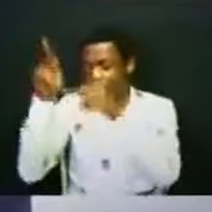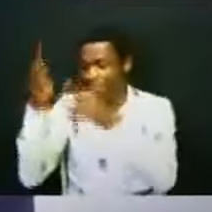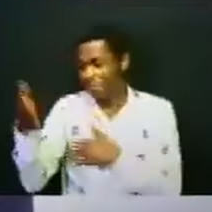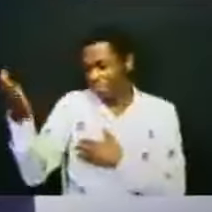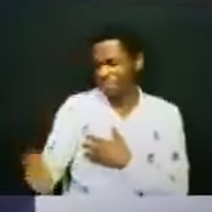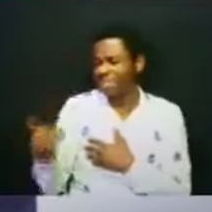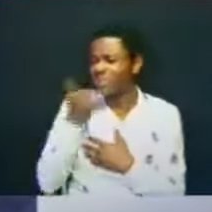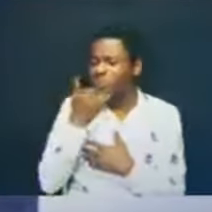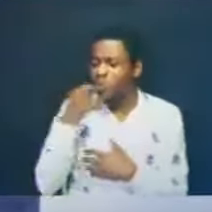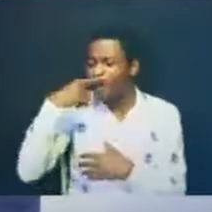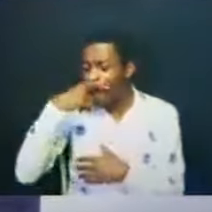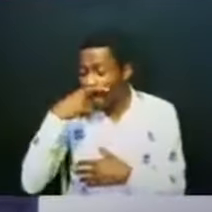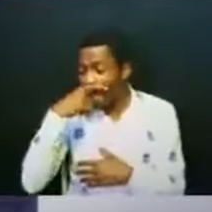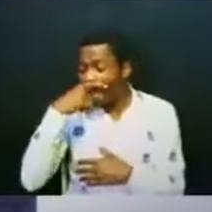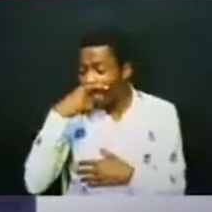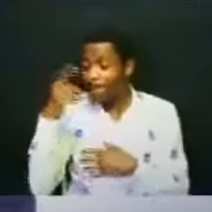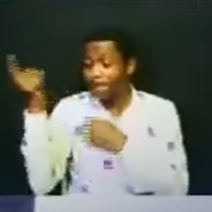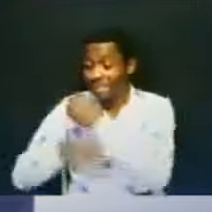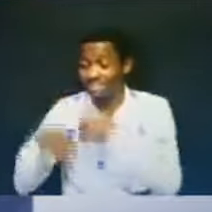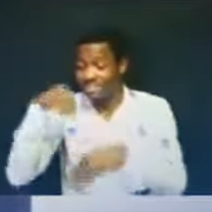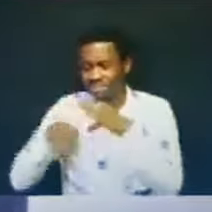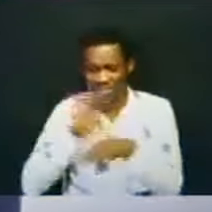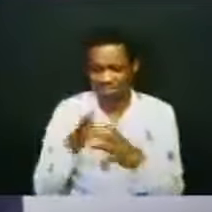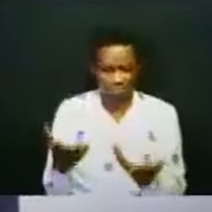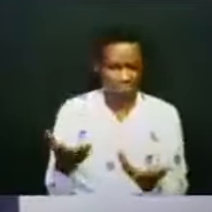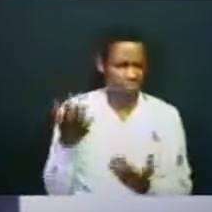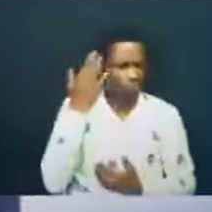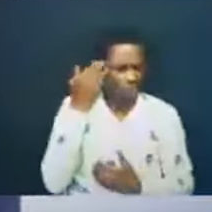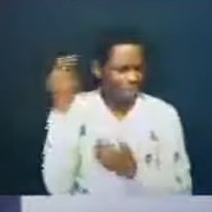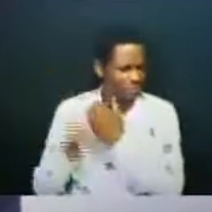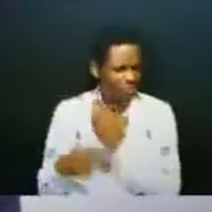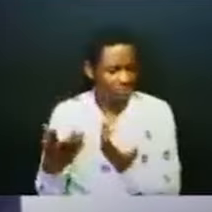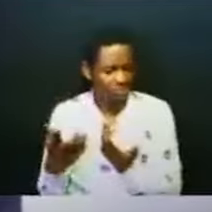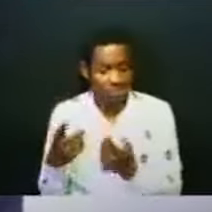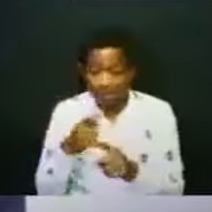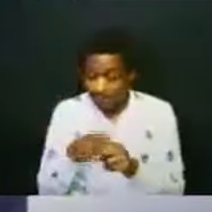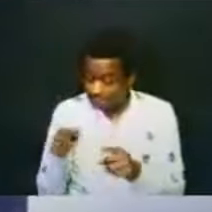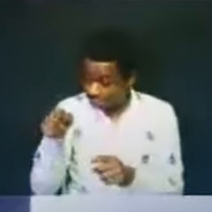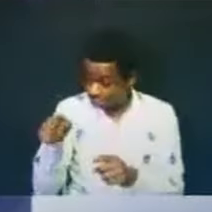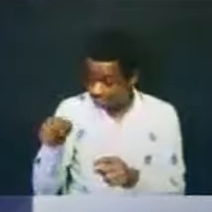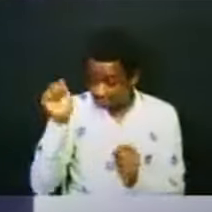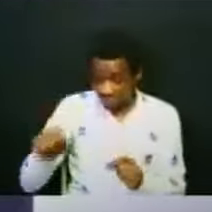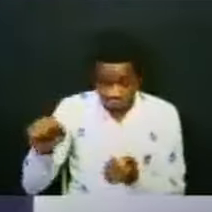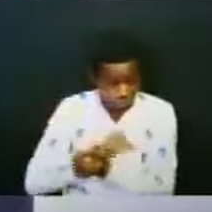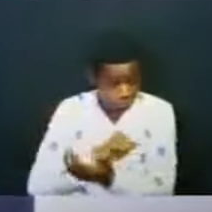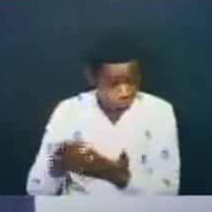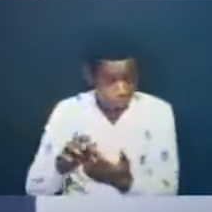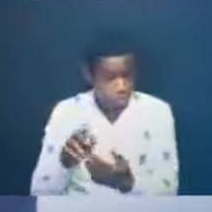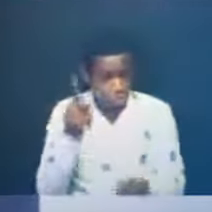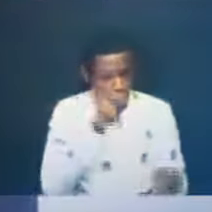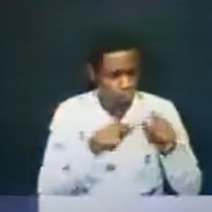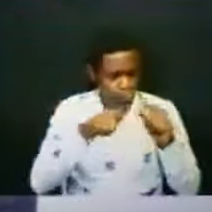fornication, and then that one, let's suspend him. But these malicious talkers, they destroy institutions more than